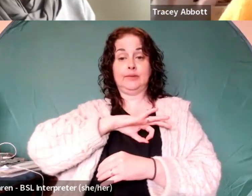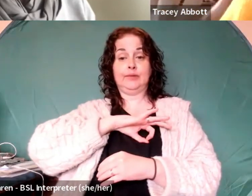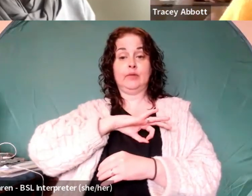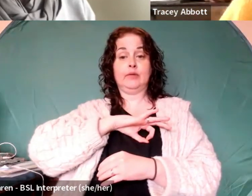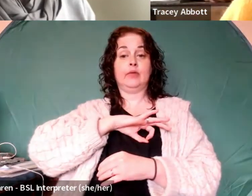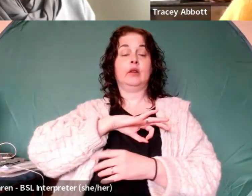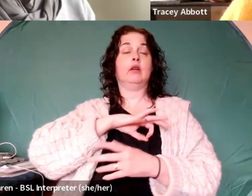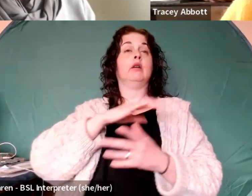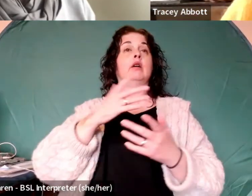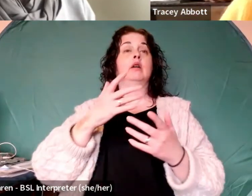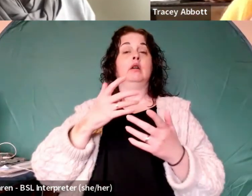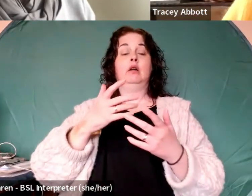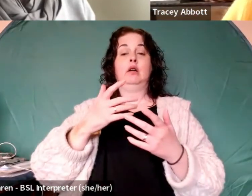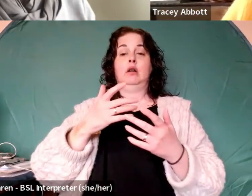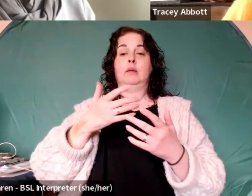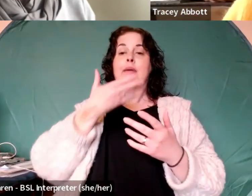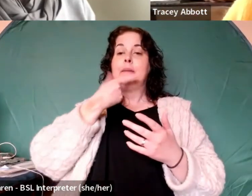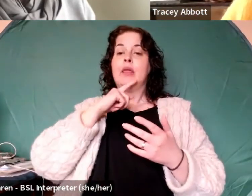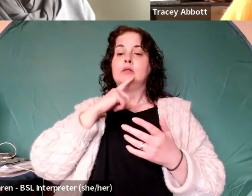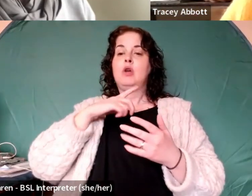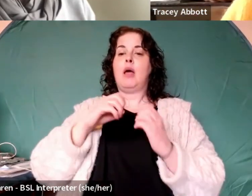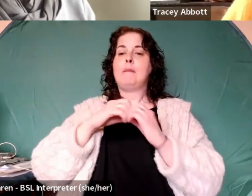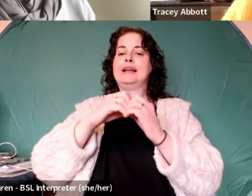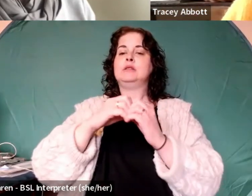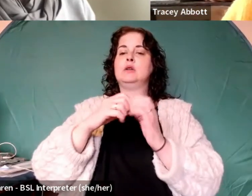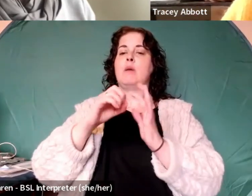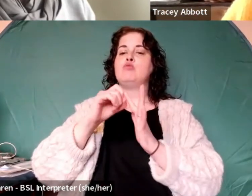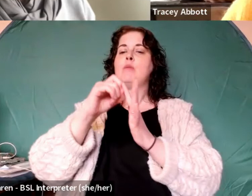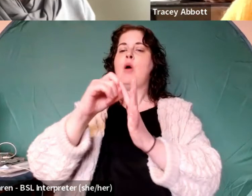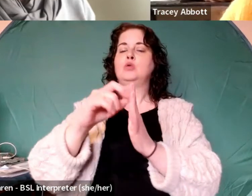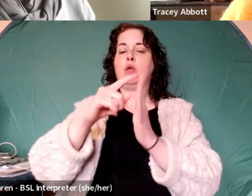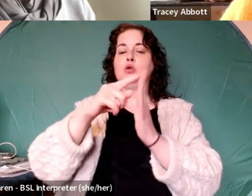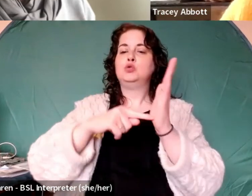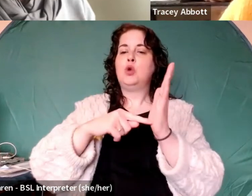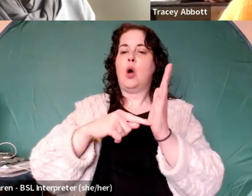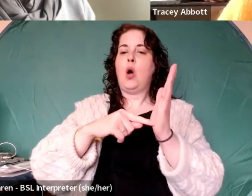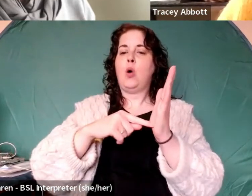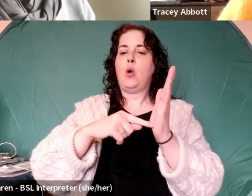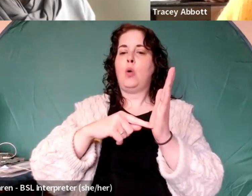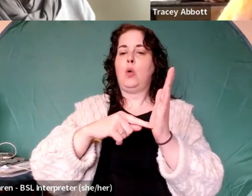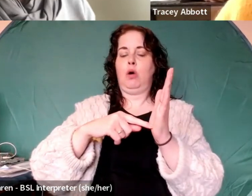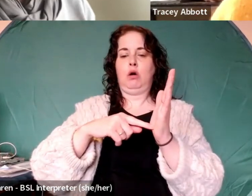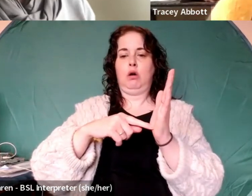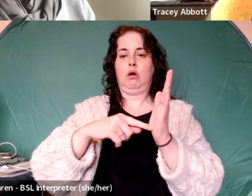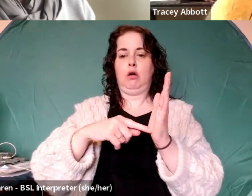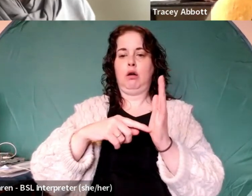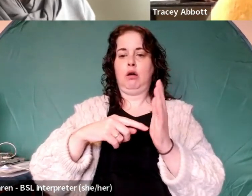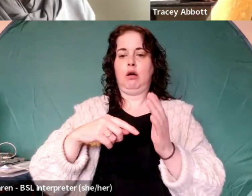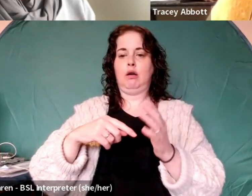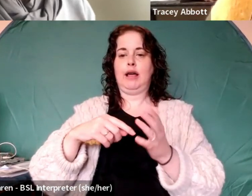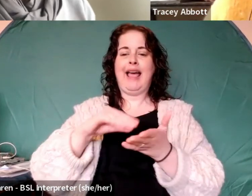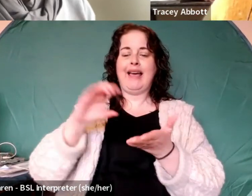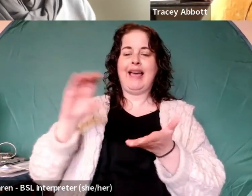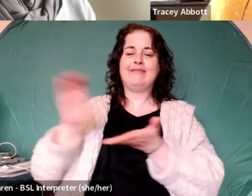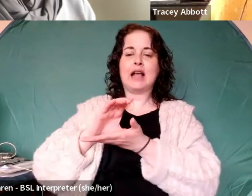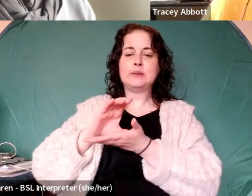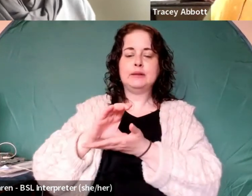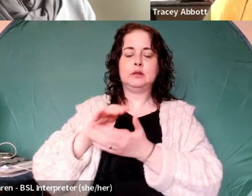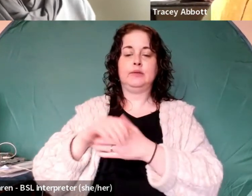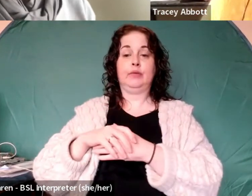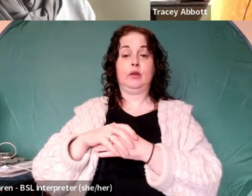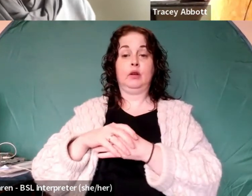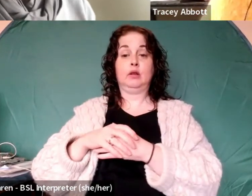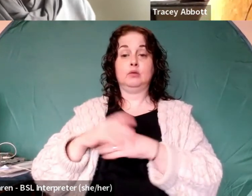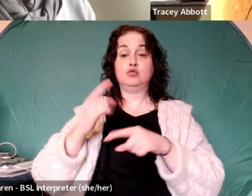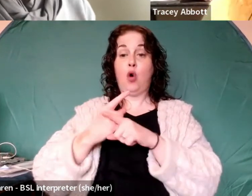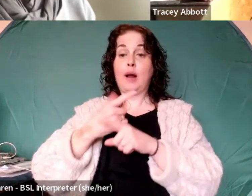how many times have people done business proposals to show the return on investment? And that really annoys me, because ultimately you're talking